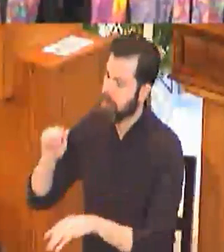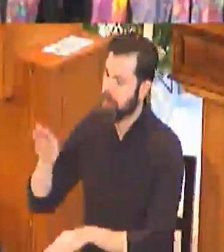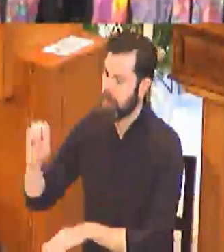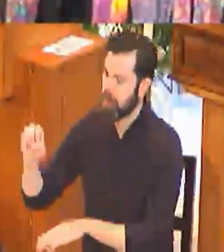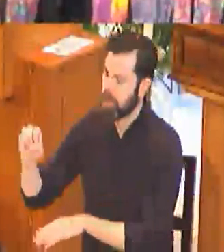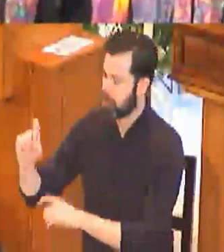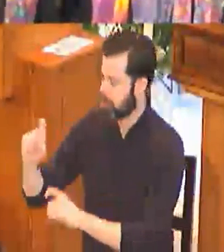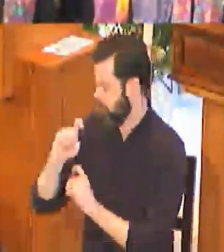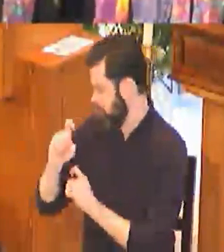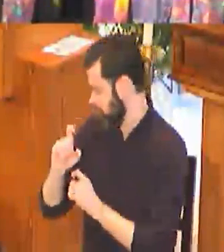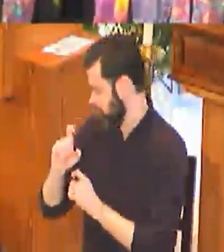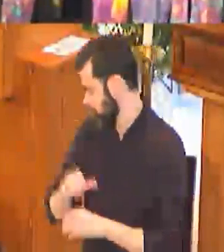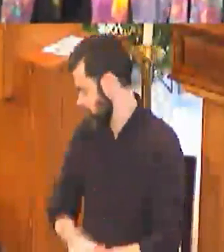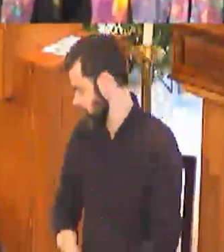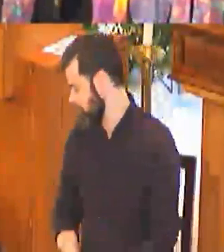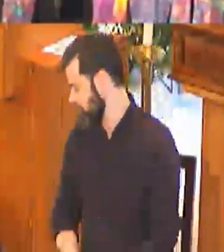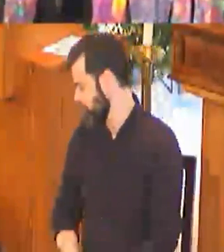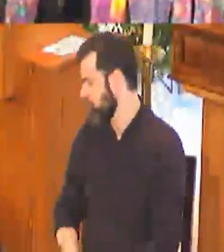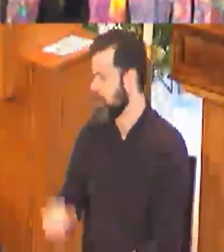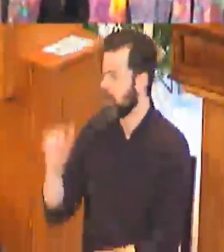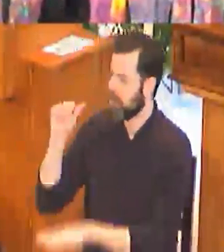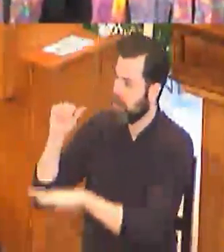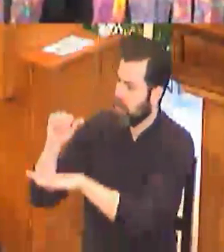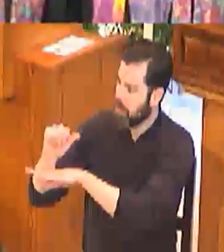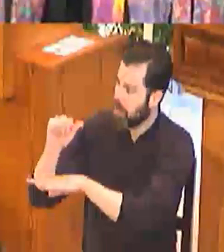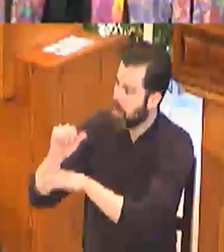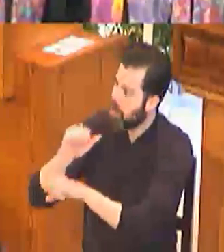blessing is on you today. That's right.